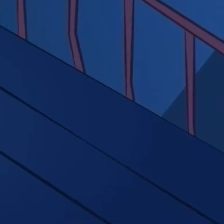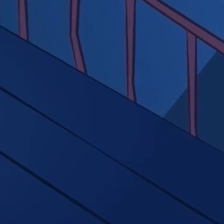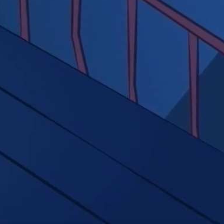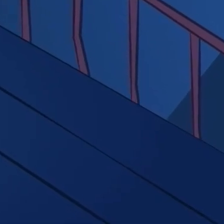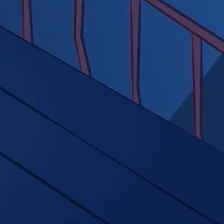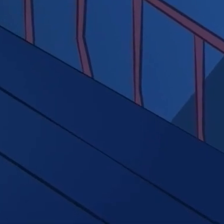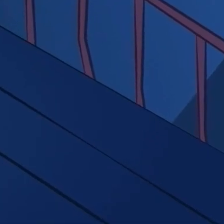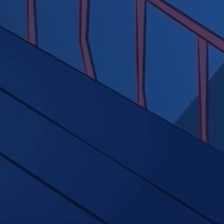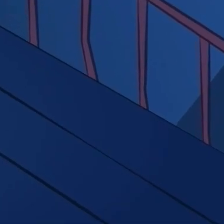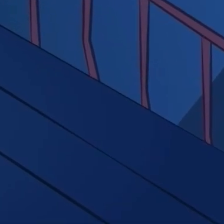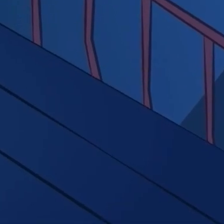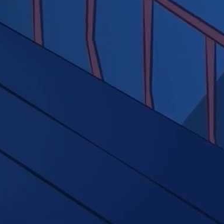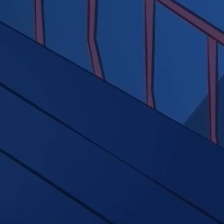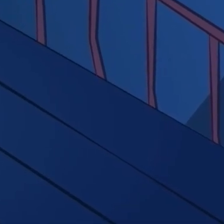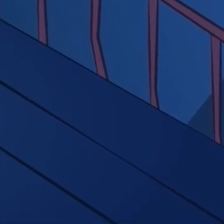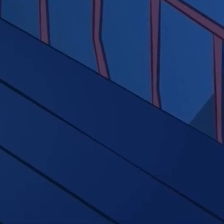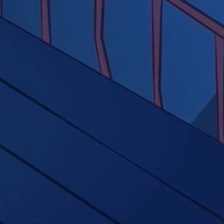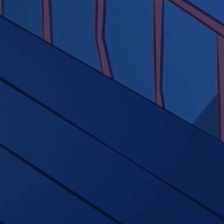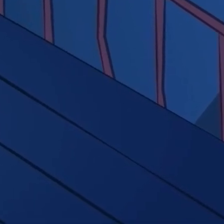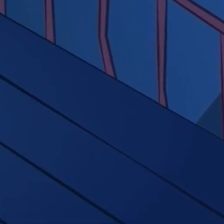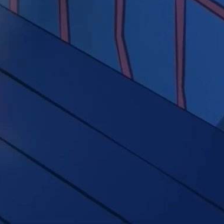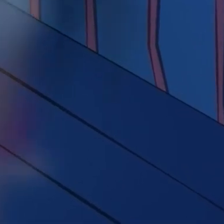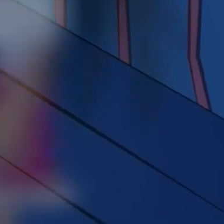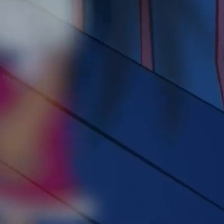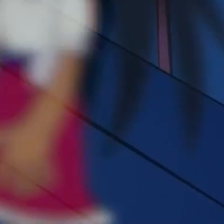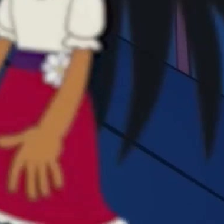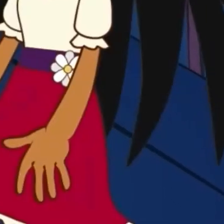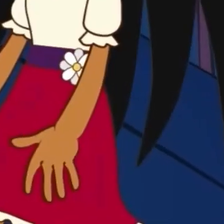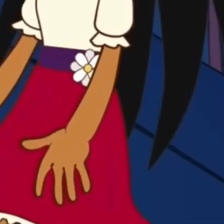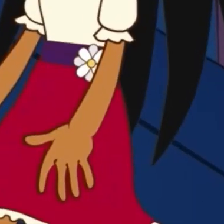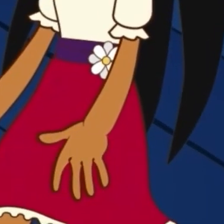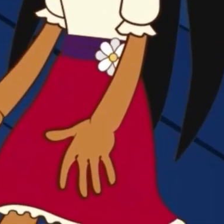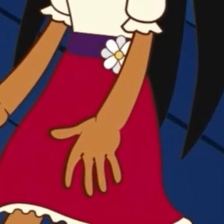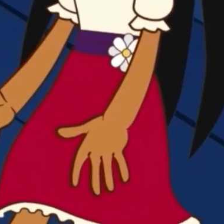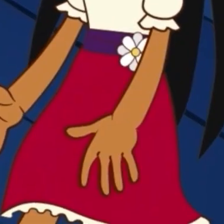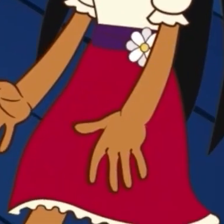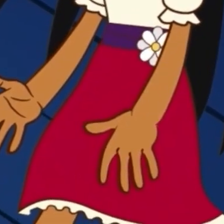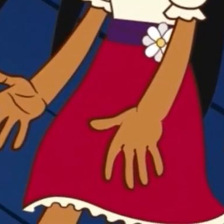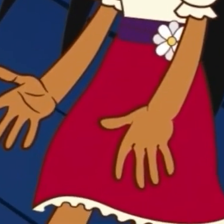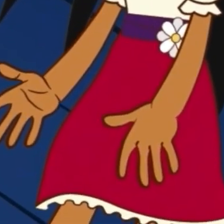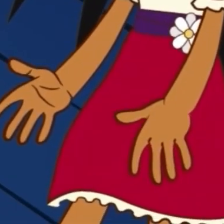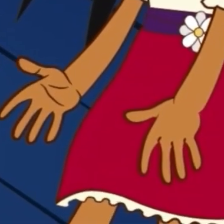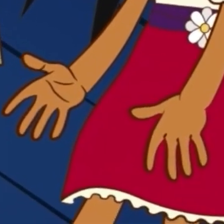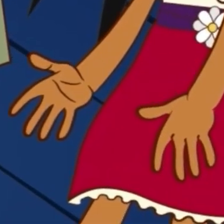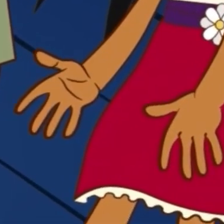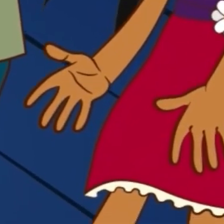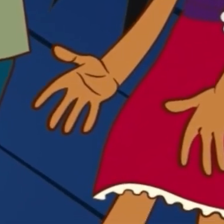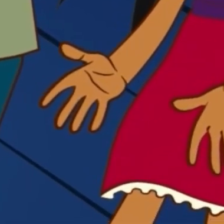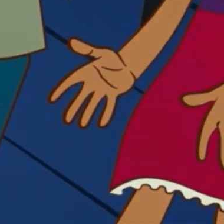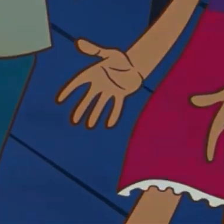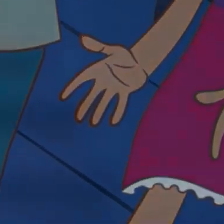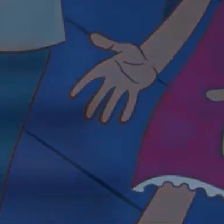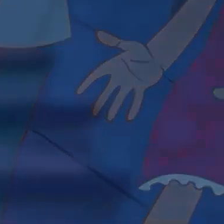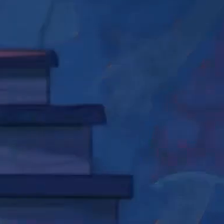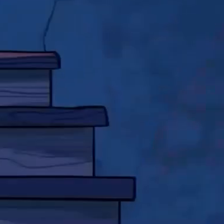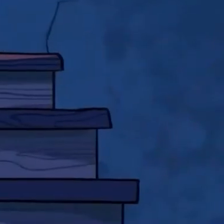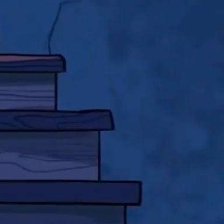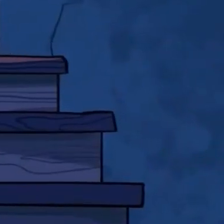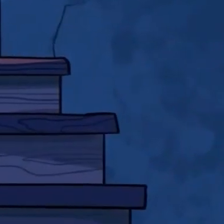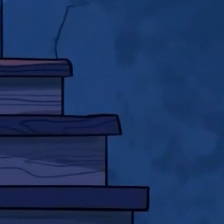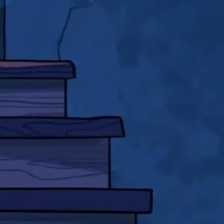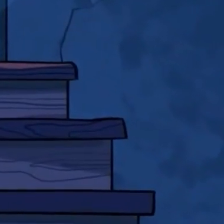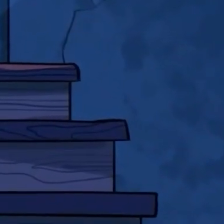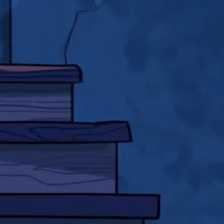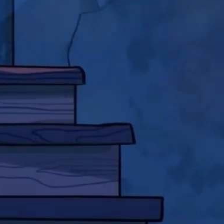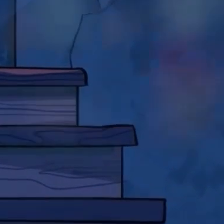looked. There, they found an old box. Pedro opened it,